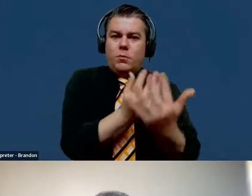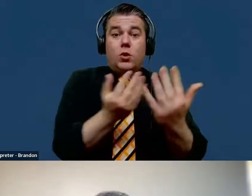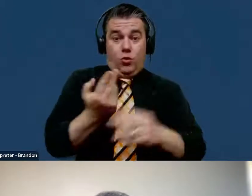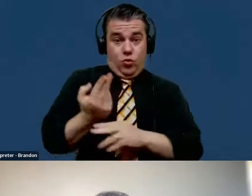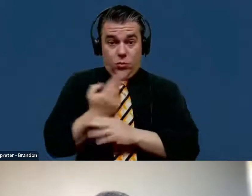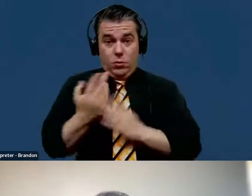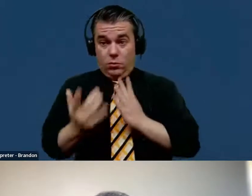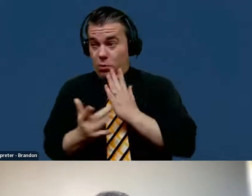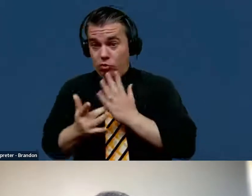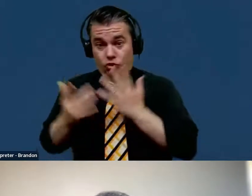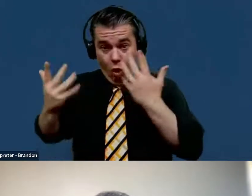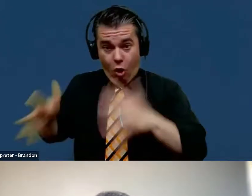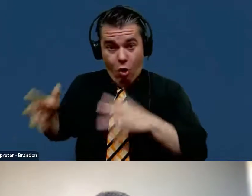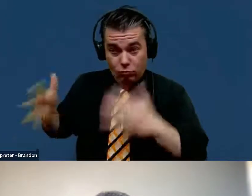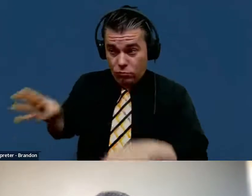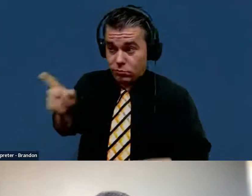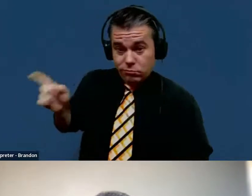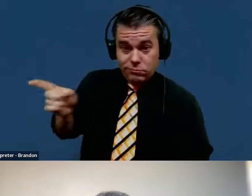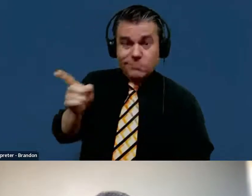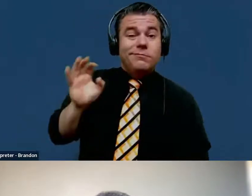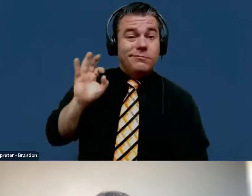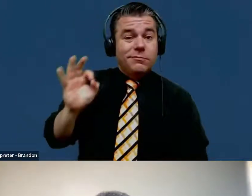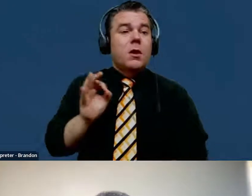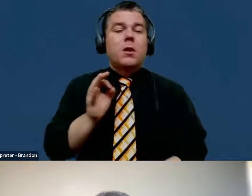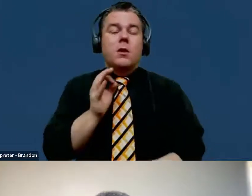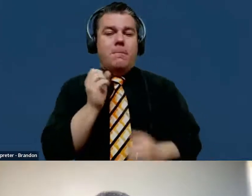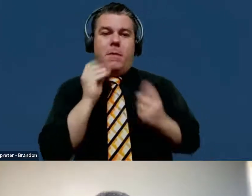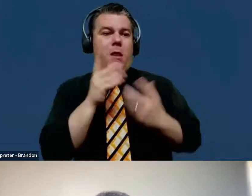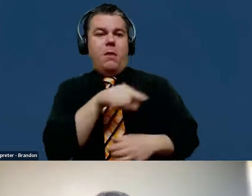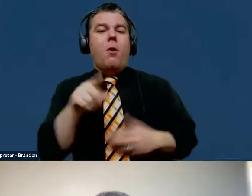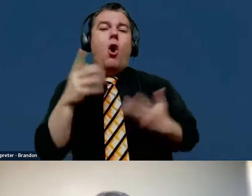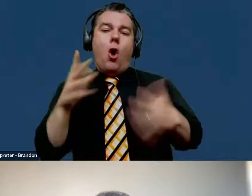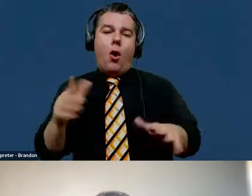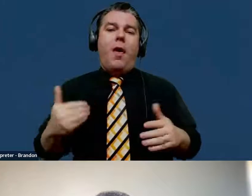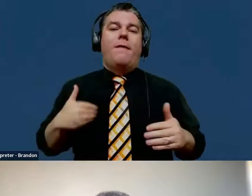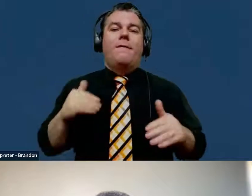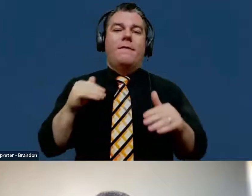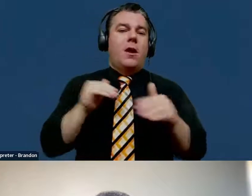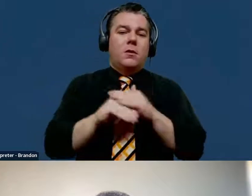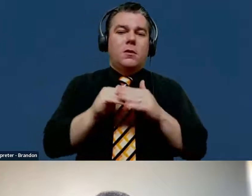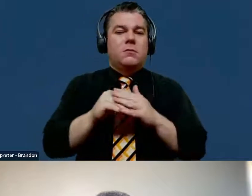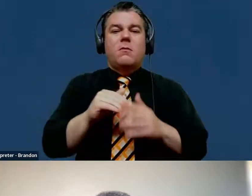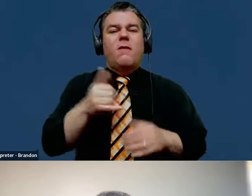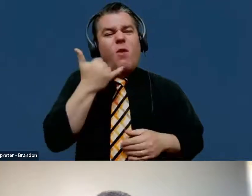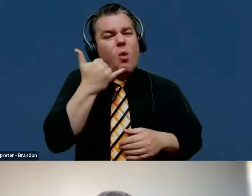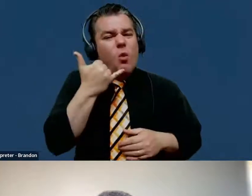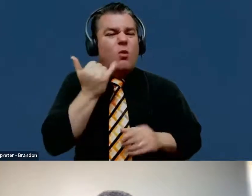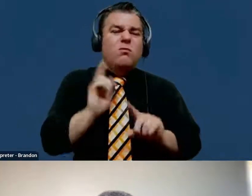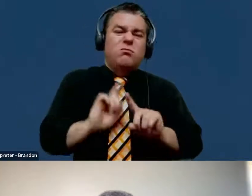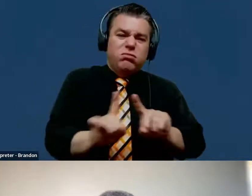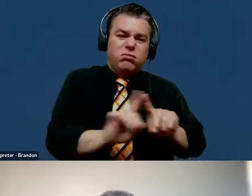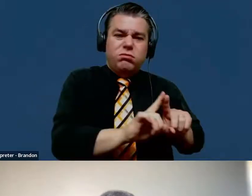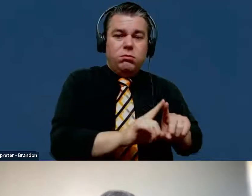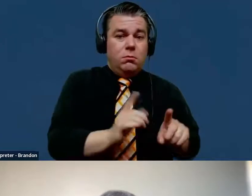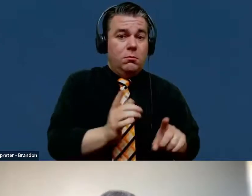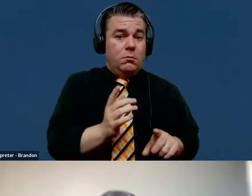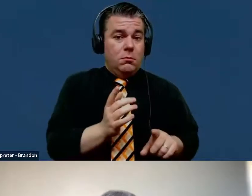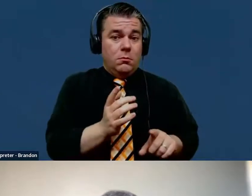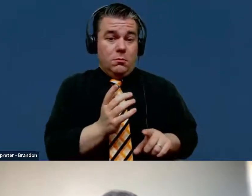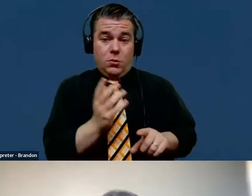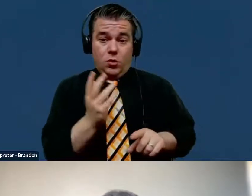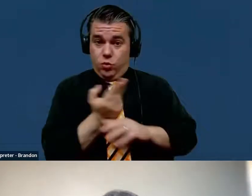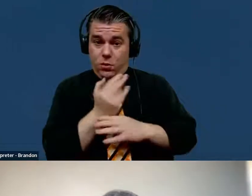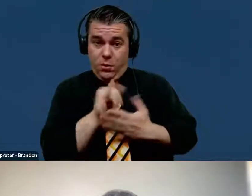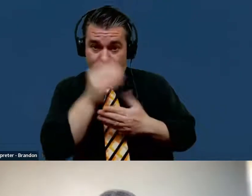are out there, a lot of these people actually already have access to mobile phones, etc. And why not using these information,